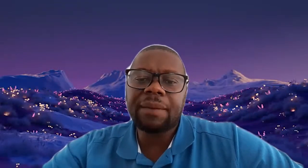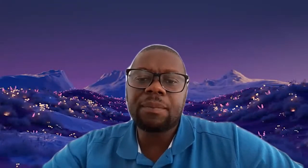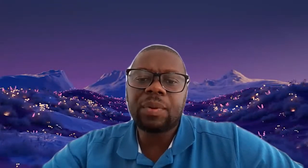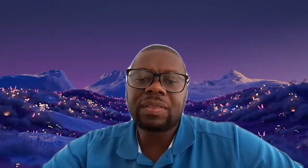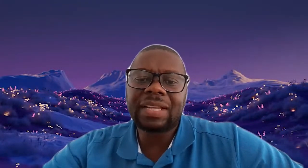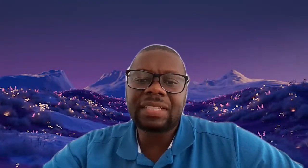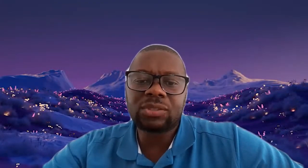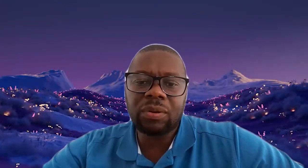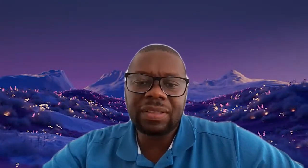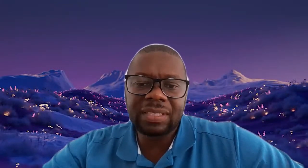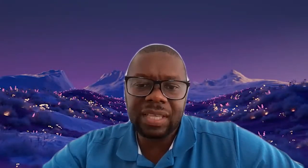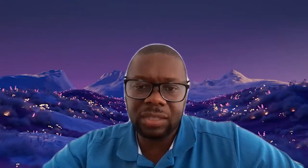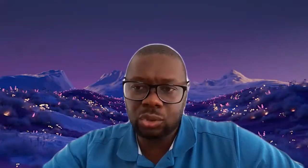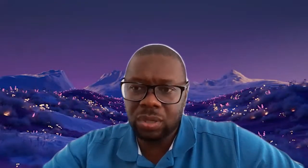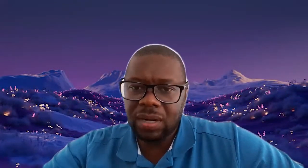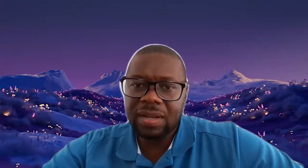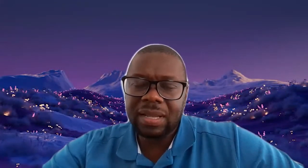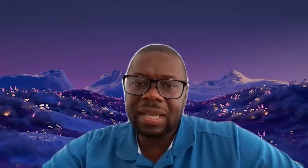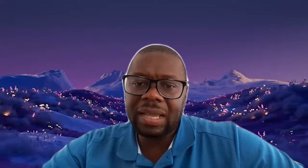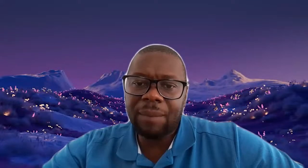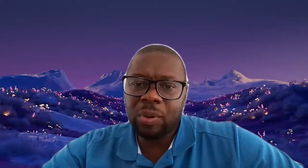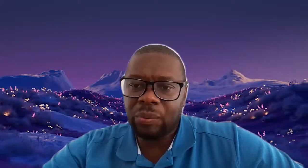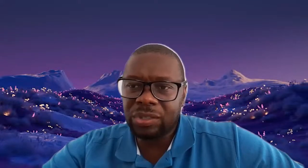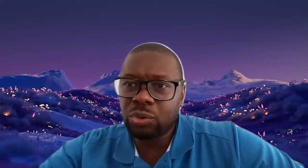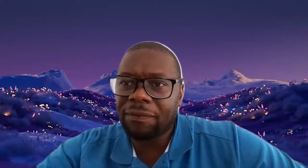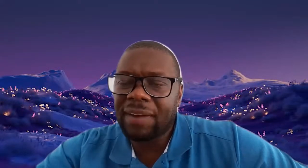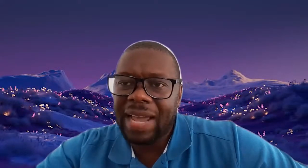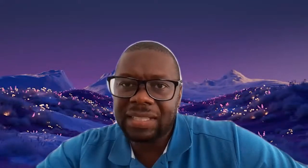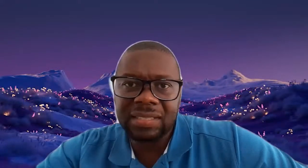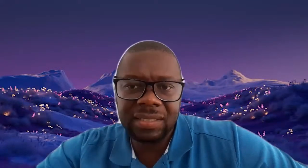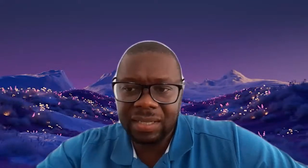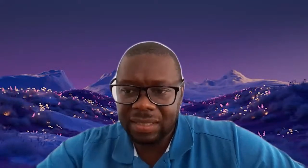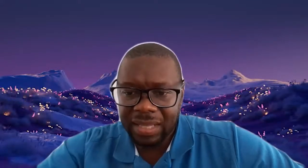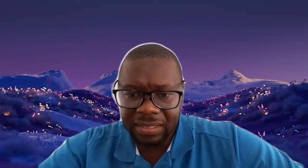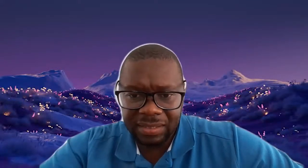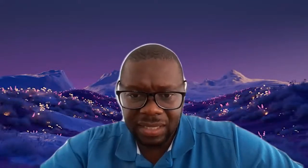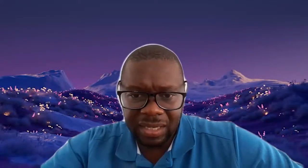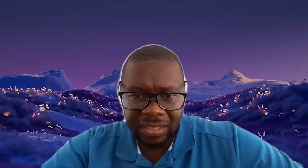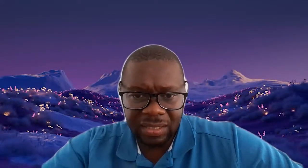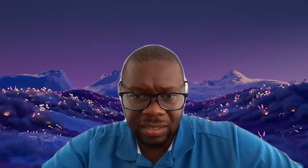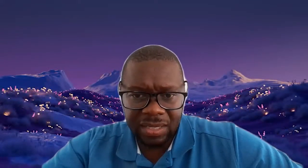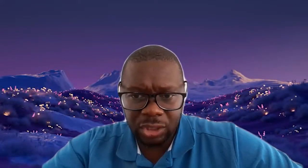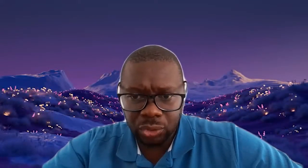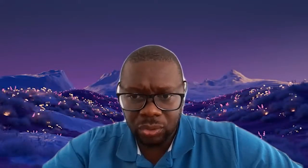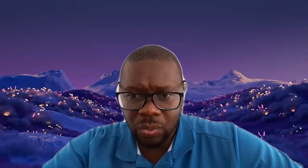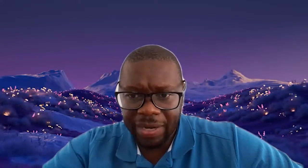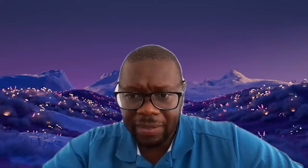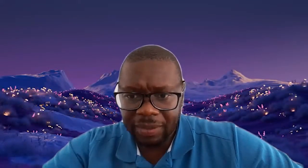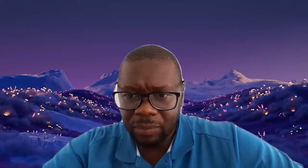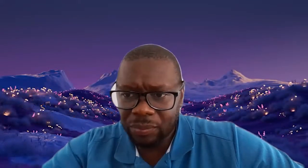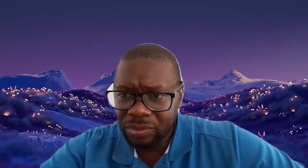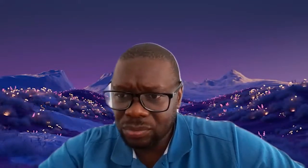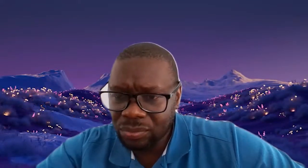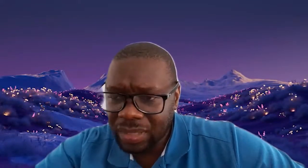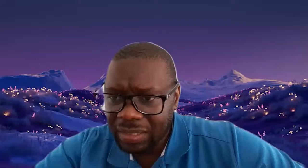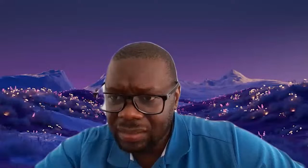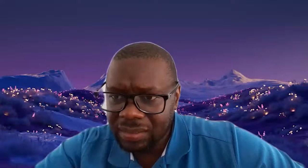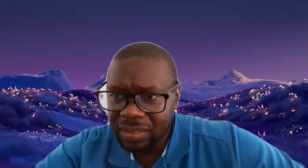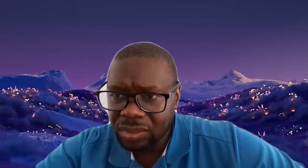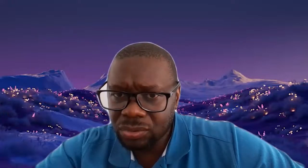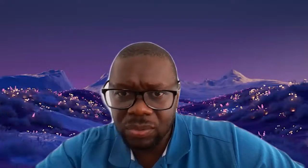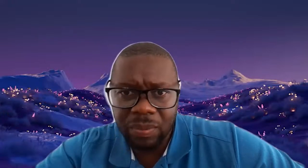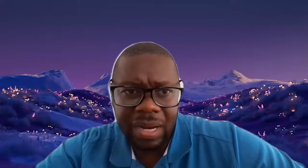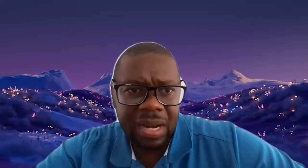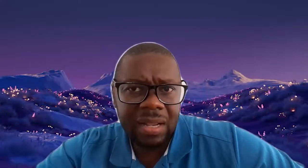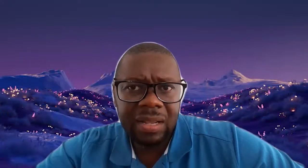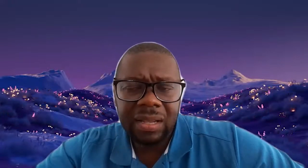a time that is on the schedule. I'm going to flight that in a short while. I'm going to do that